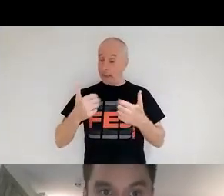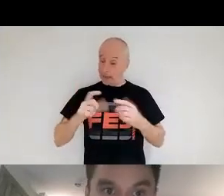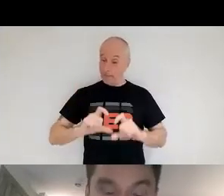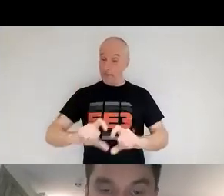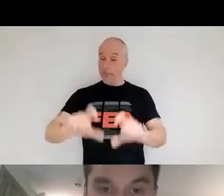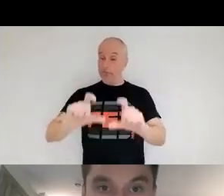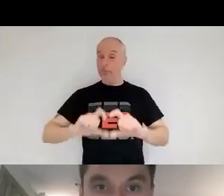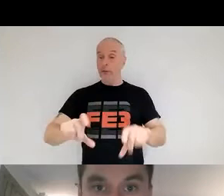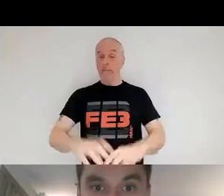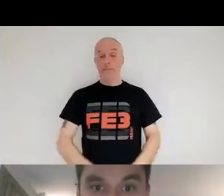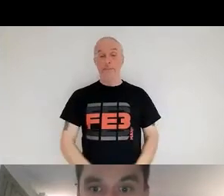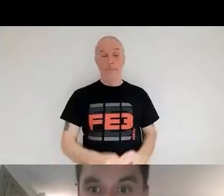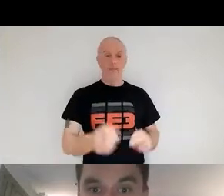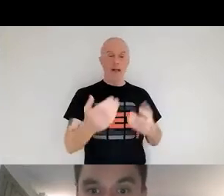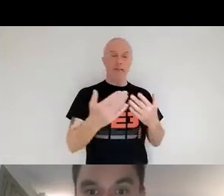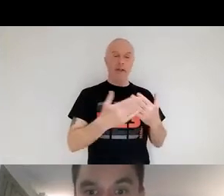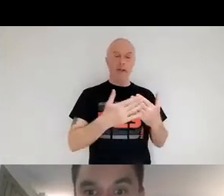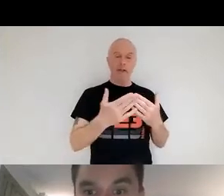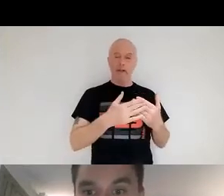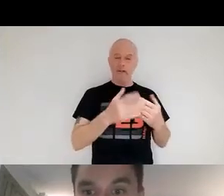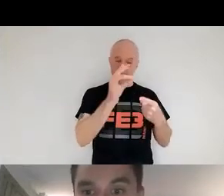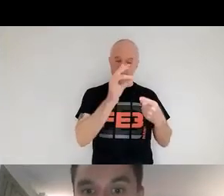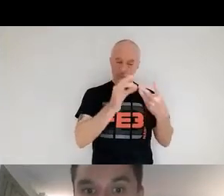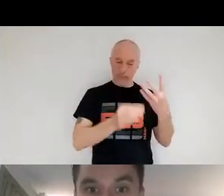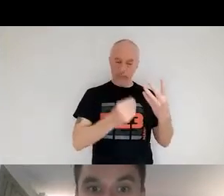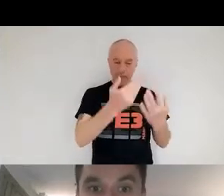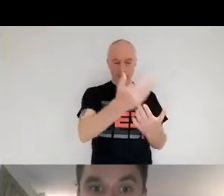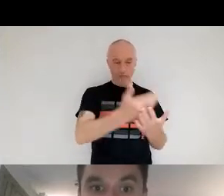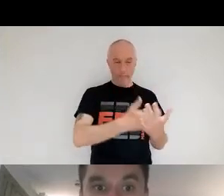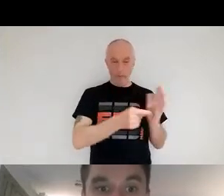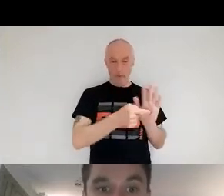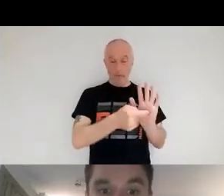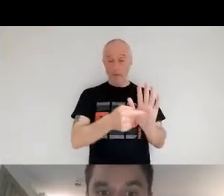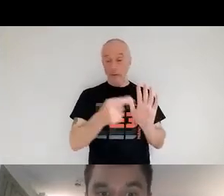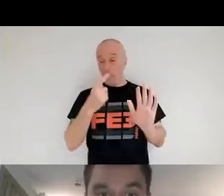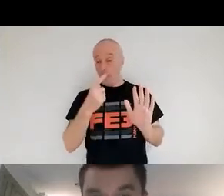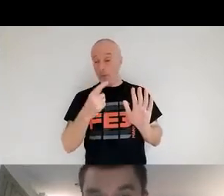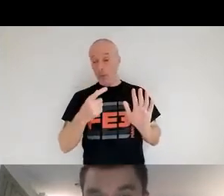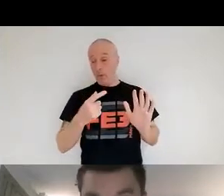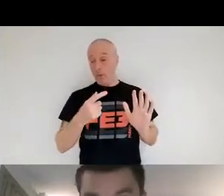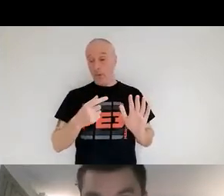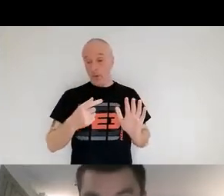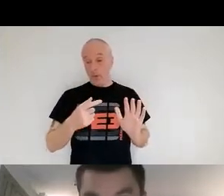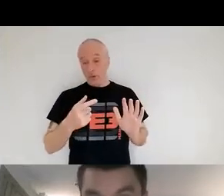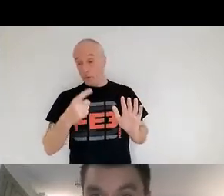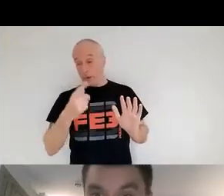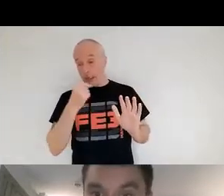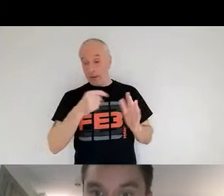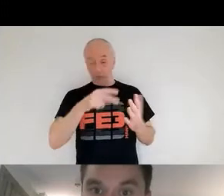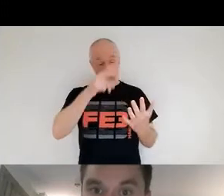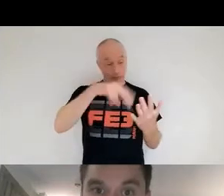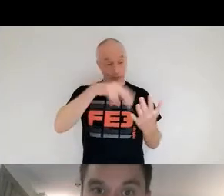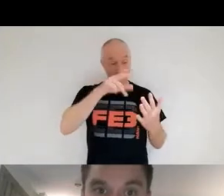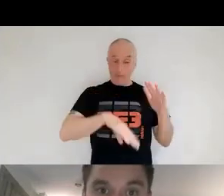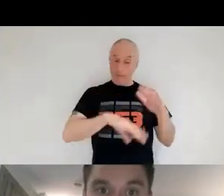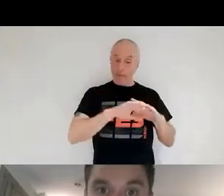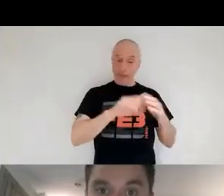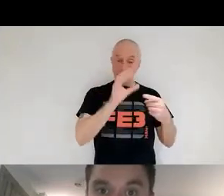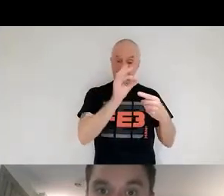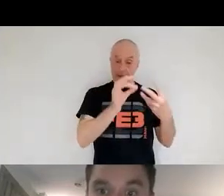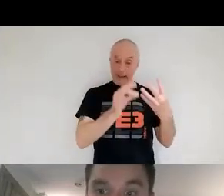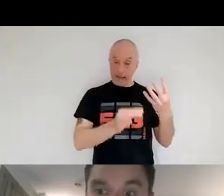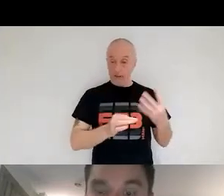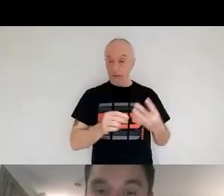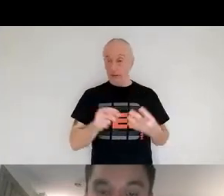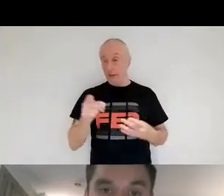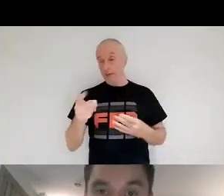of 80-odd page report that is publicly available. And so if you really want to go into lots of the detail of the trial, then I would recommend